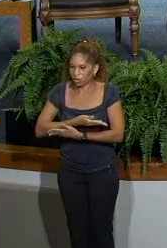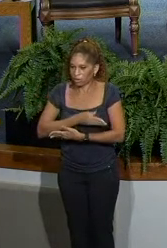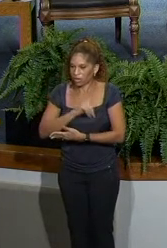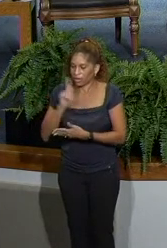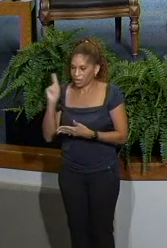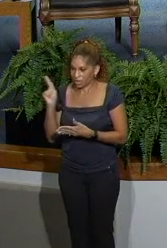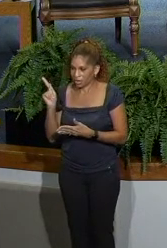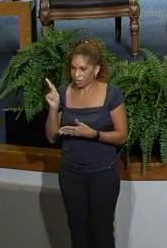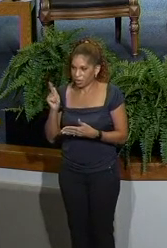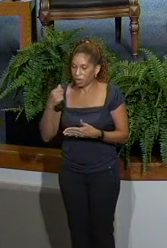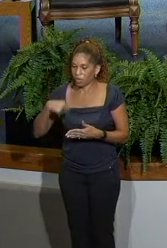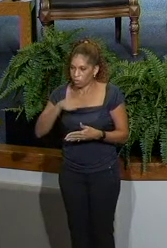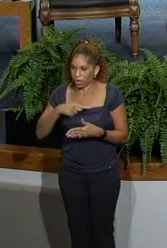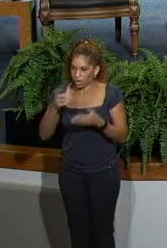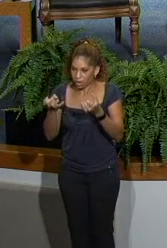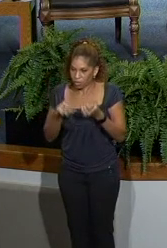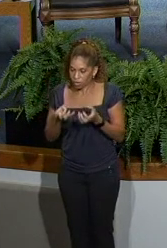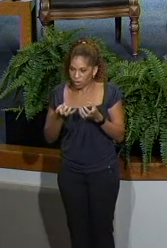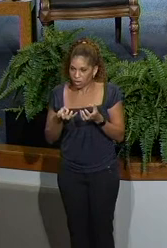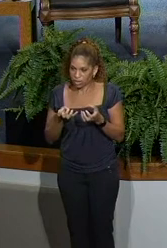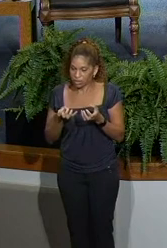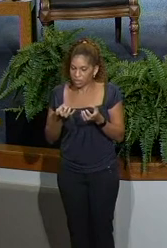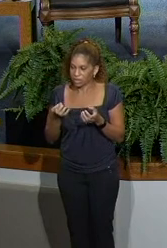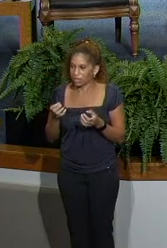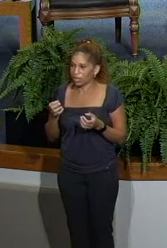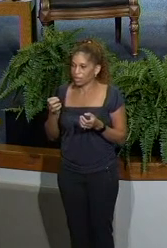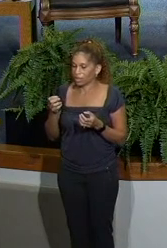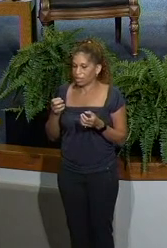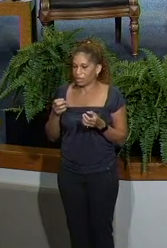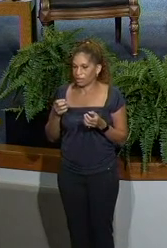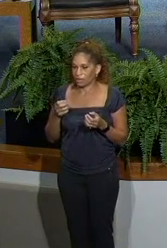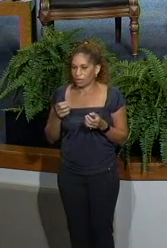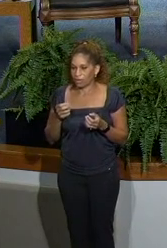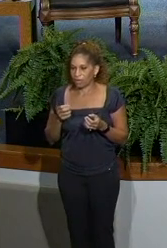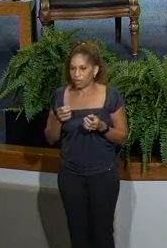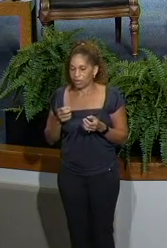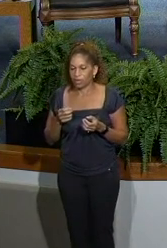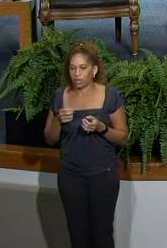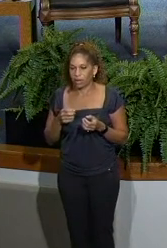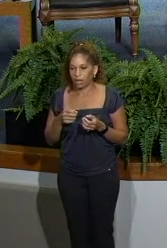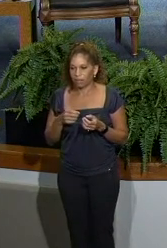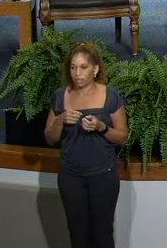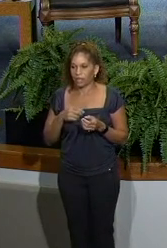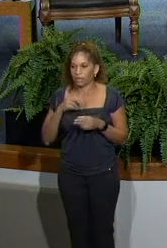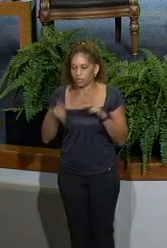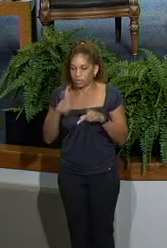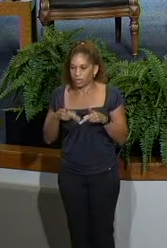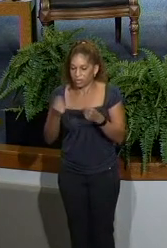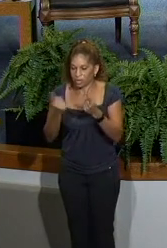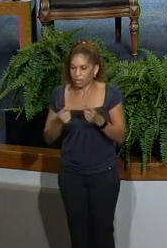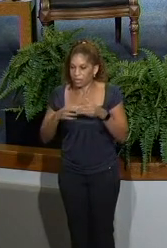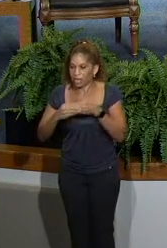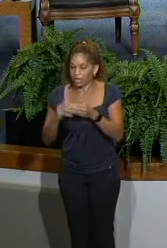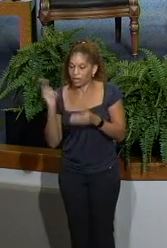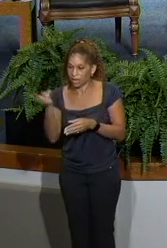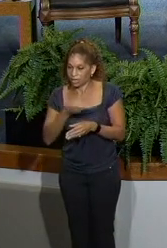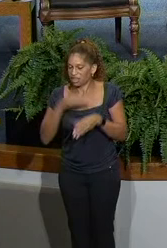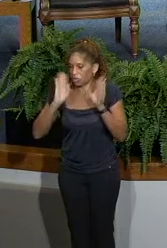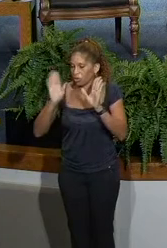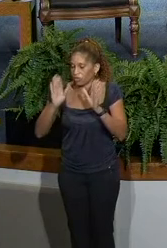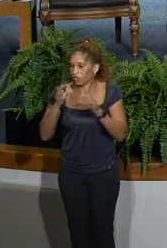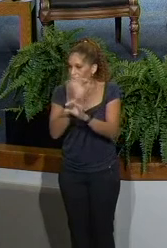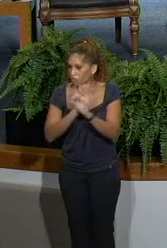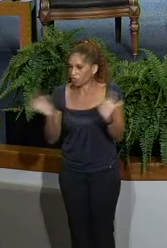Allen, a psalmist, to come and lead us in one of the great freedom songs. But Cascade, at this time, I invite you to join